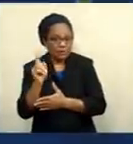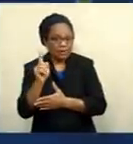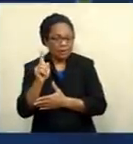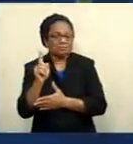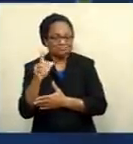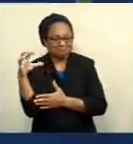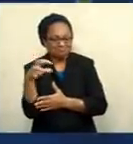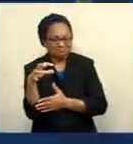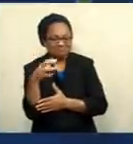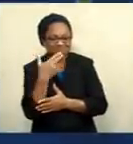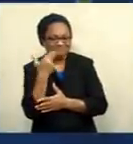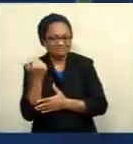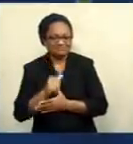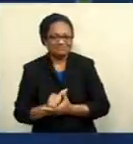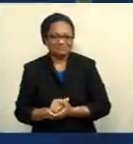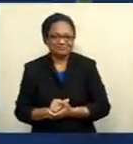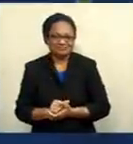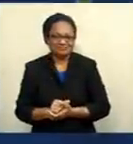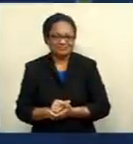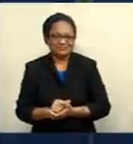fine conditions.